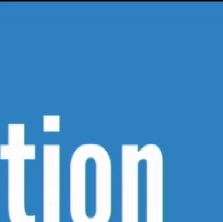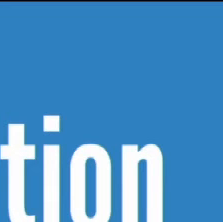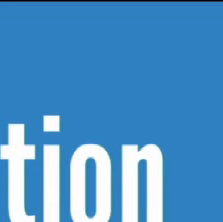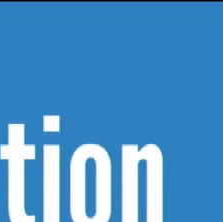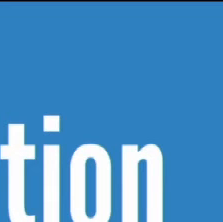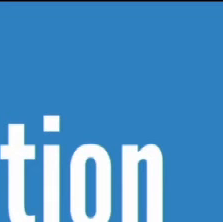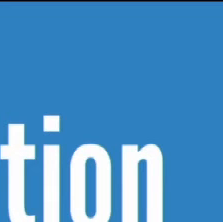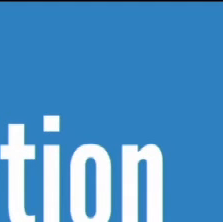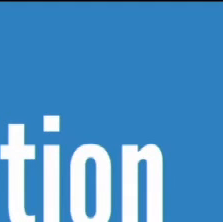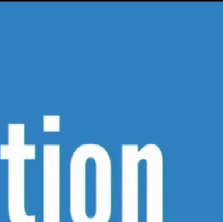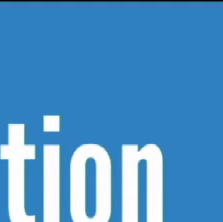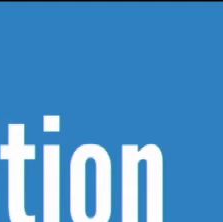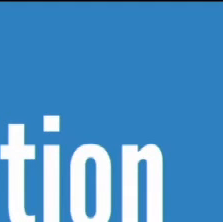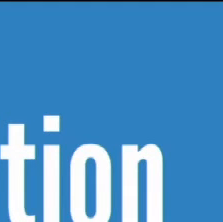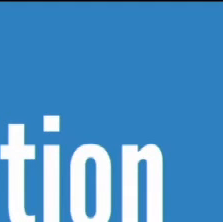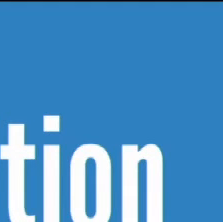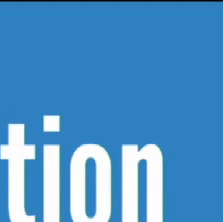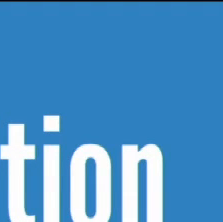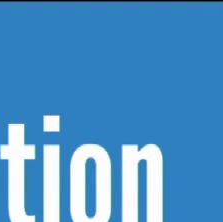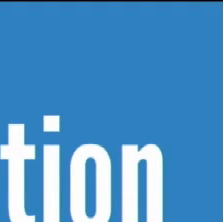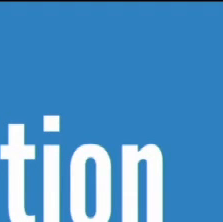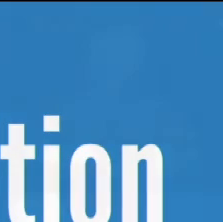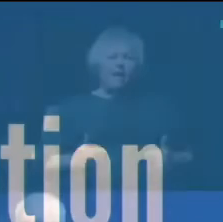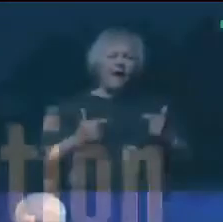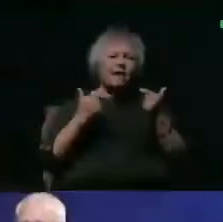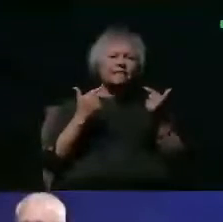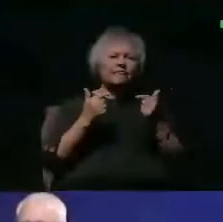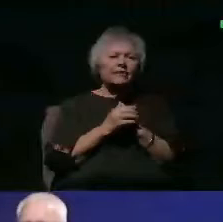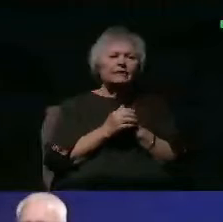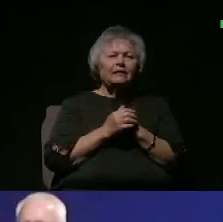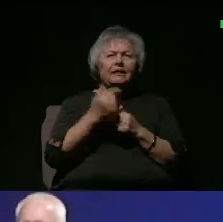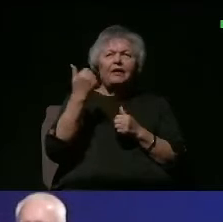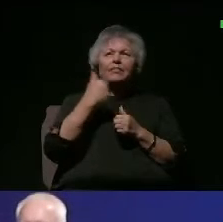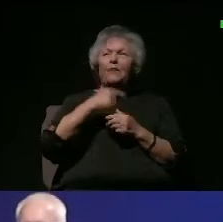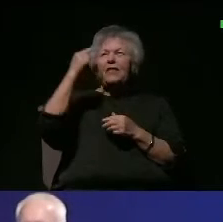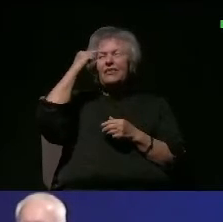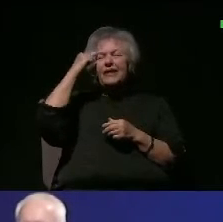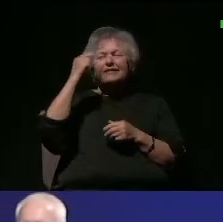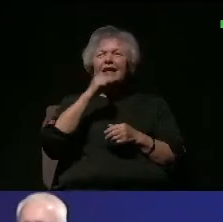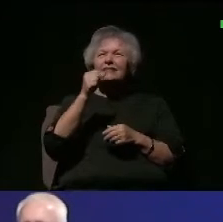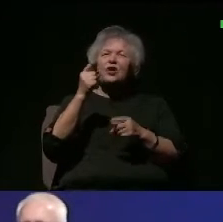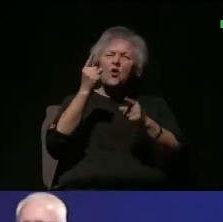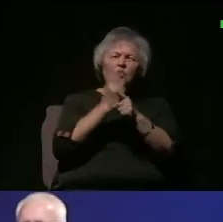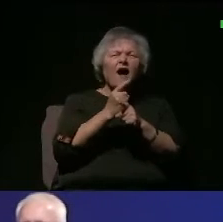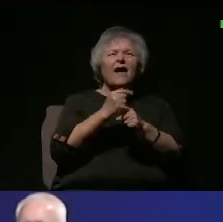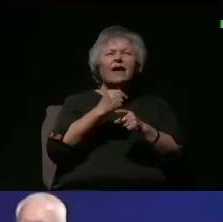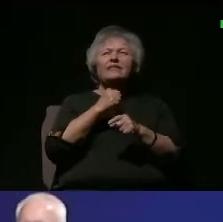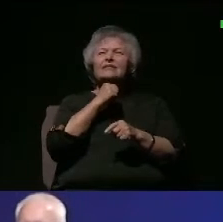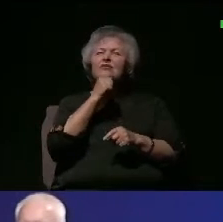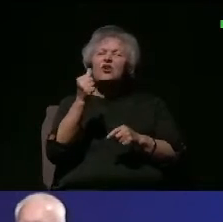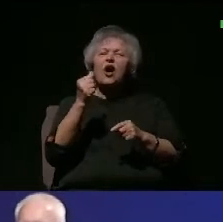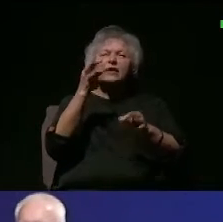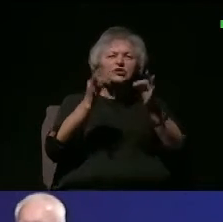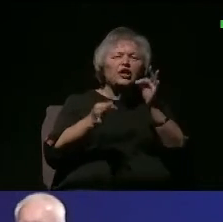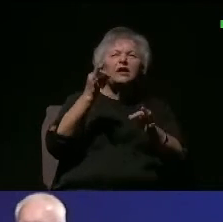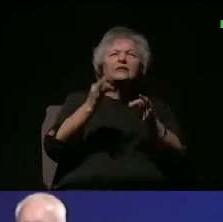will have something in our life where we look back and we think that wasn't right, that wasn't just, and if we don't blame God